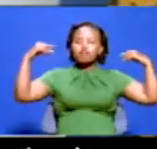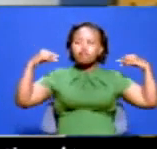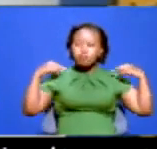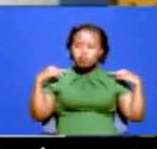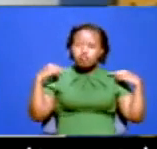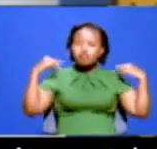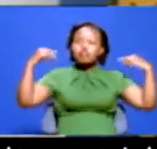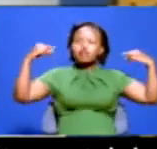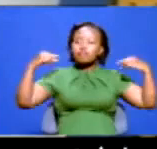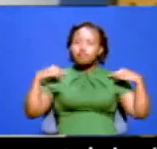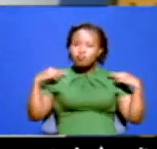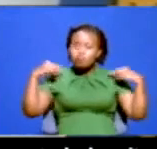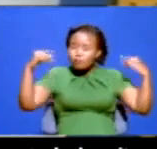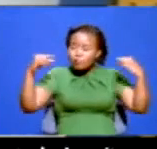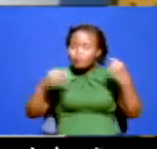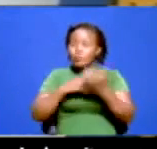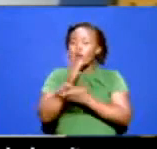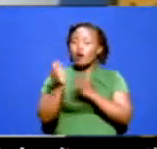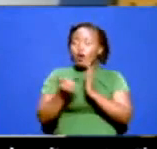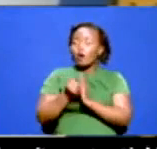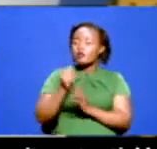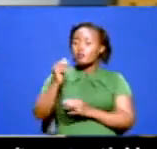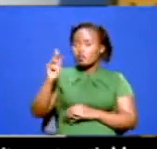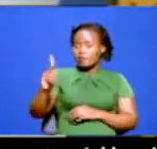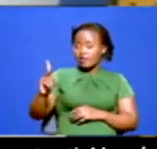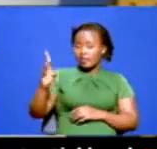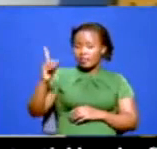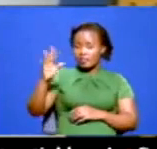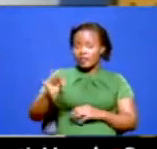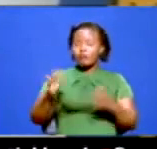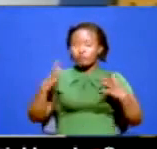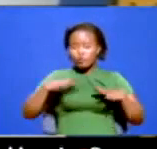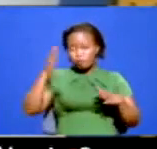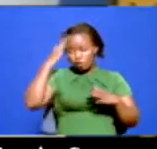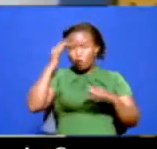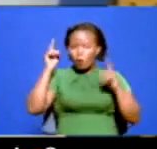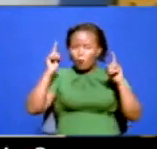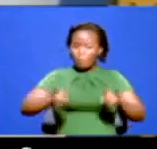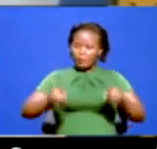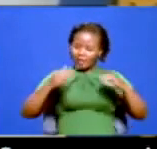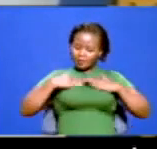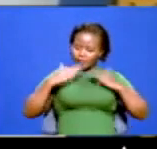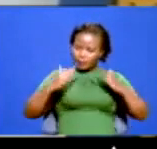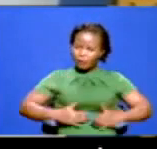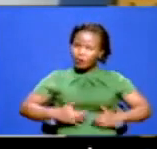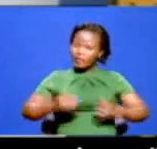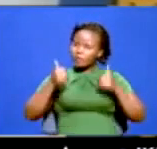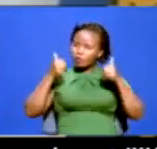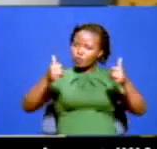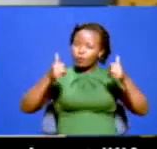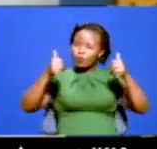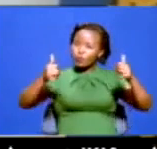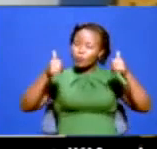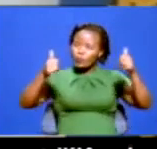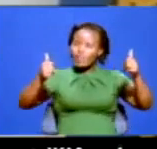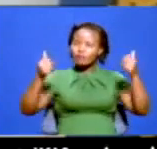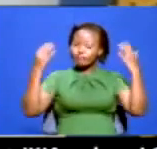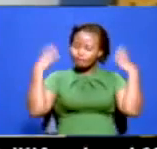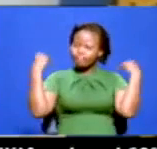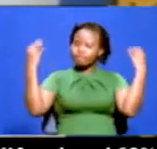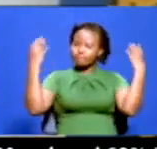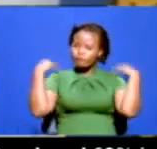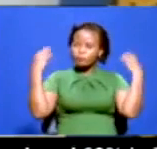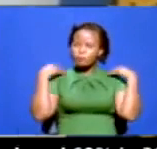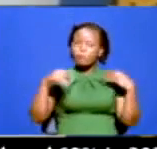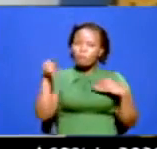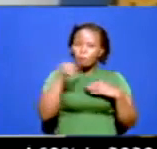the Kenya Defence Forces people know that they have to be fit to be able to be mission ready. So we normally run with my